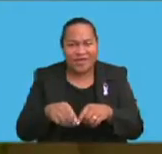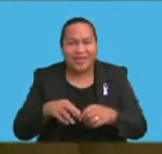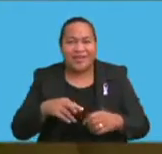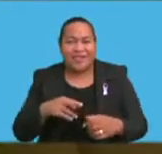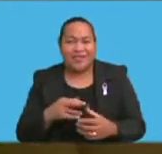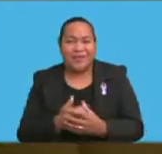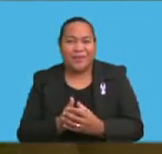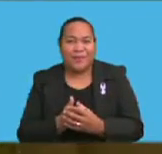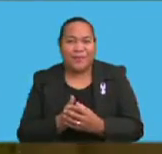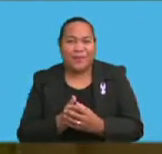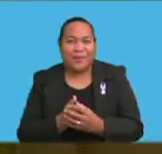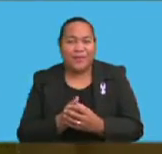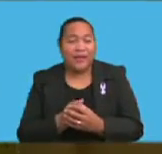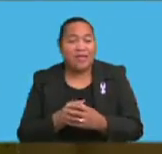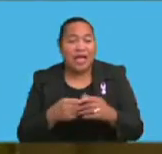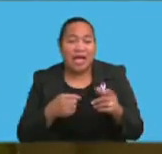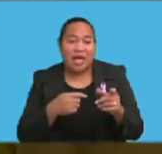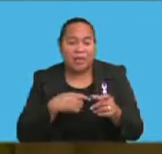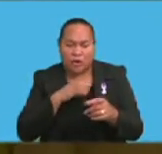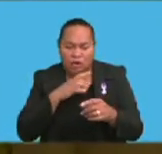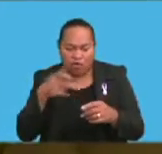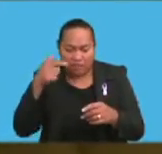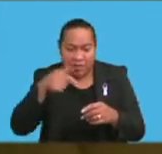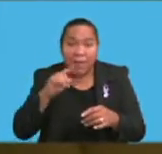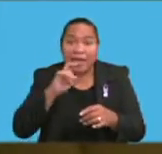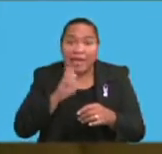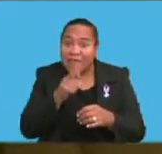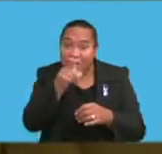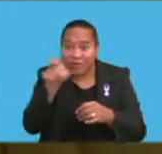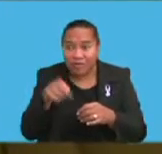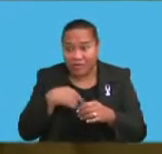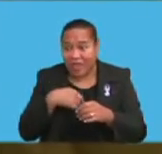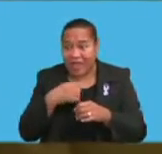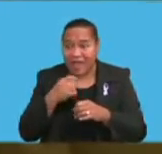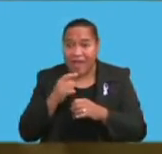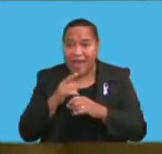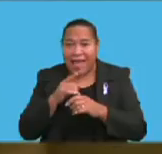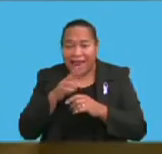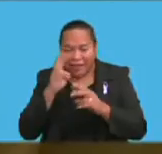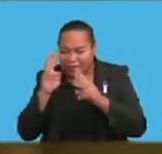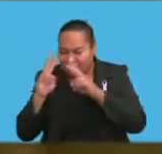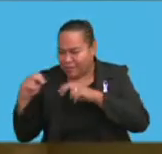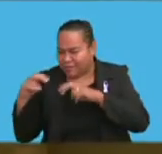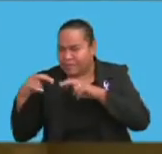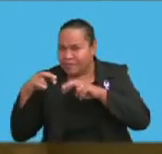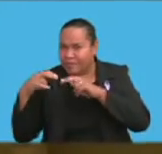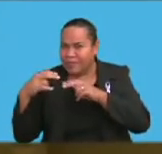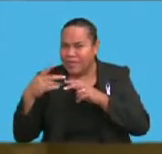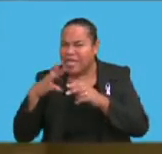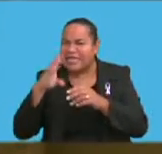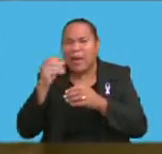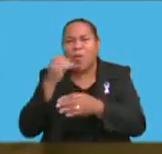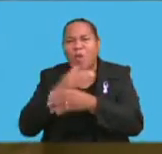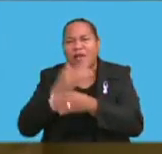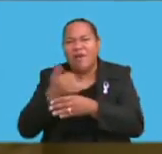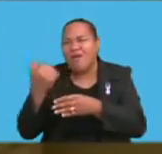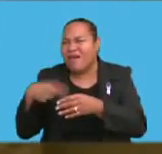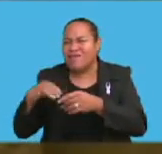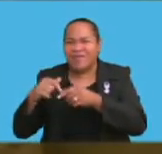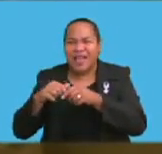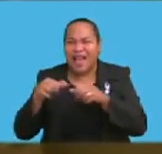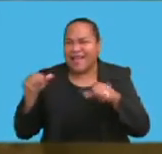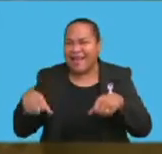have, if we have been following some of the work undertaken by agriculture, we